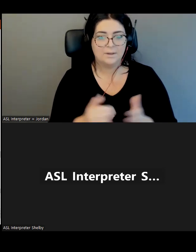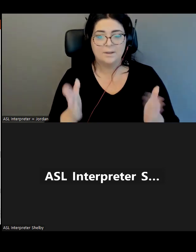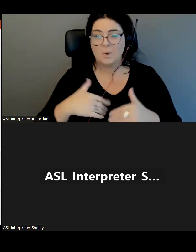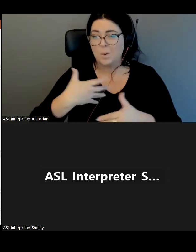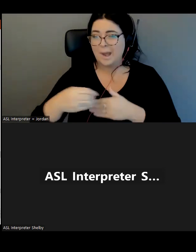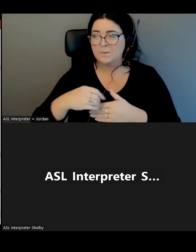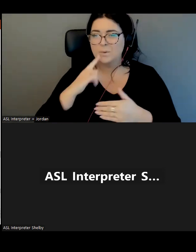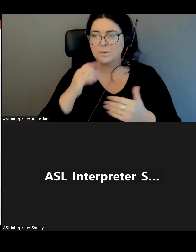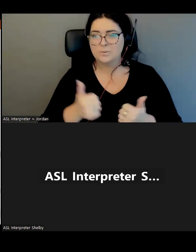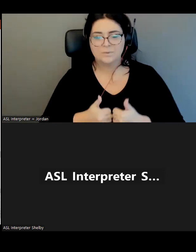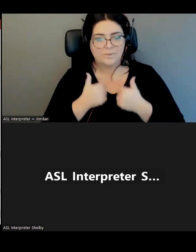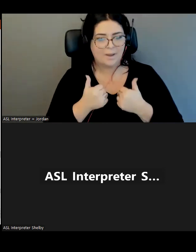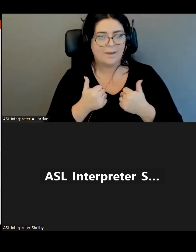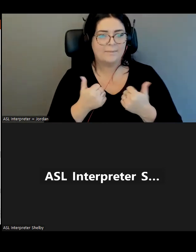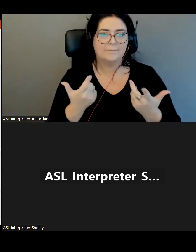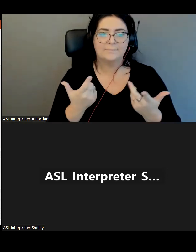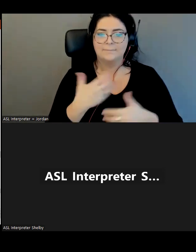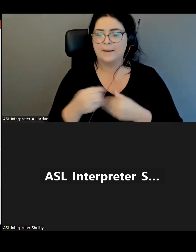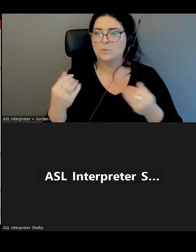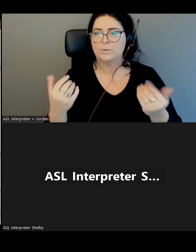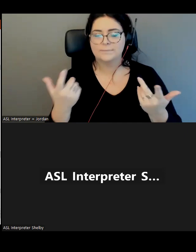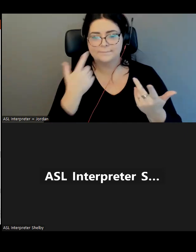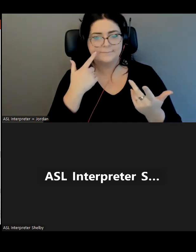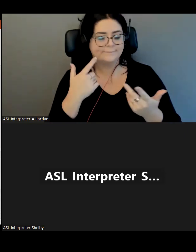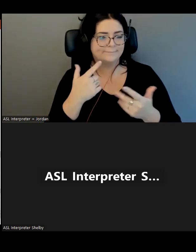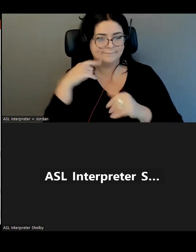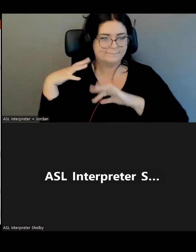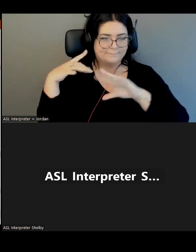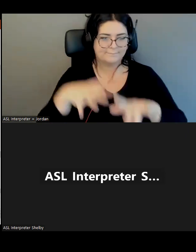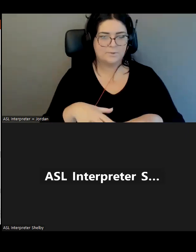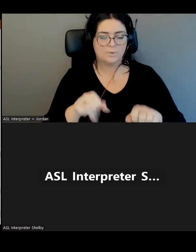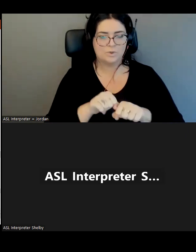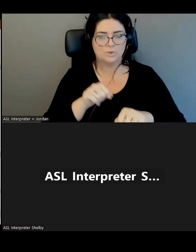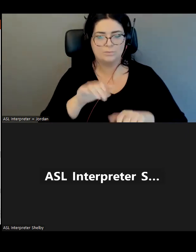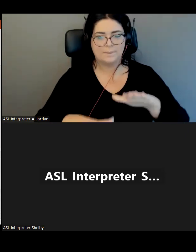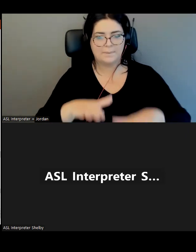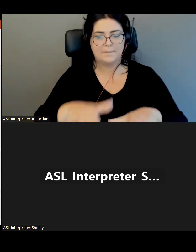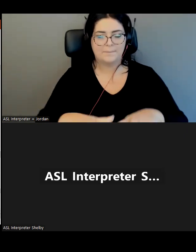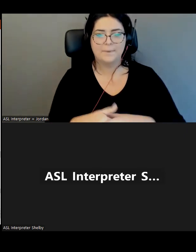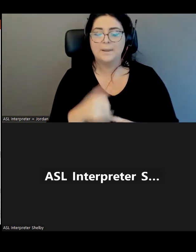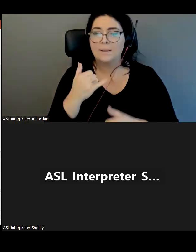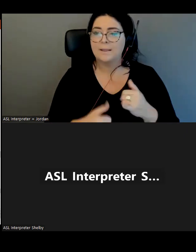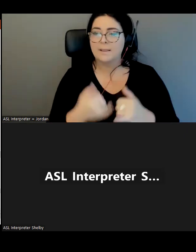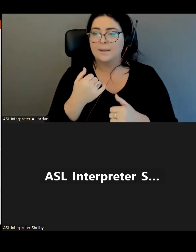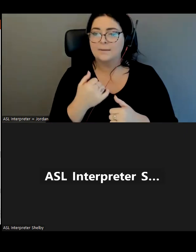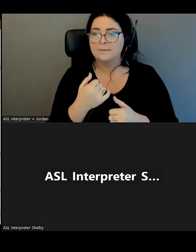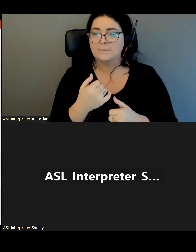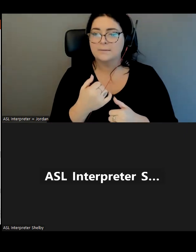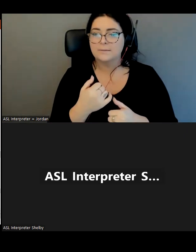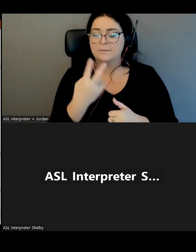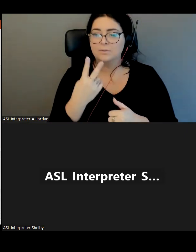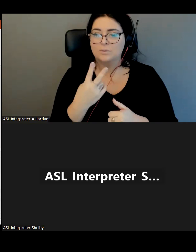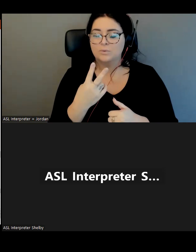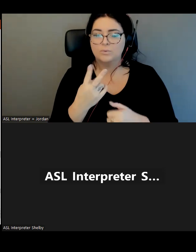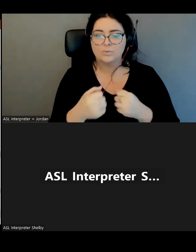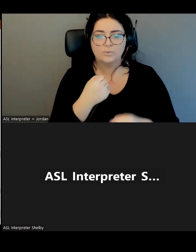outdoor activities, of course, snowshoeing. And last year we granted 2 grants to, which was very interesting, to Grand Falls and Gander